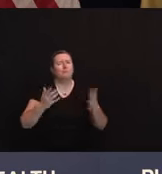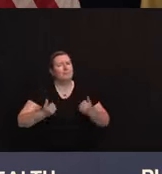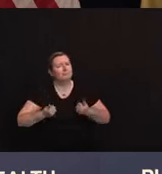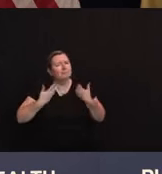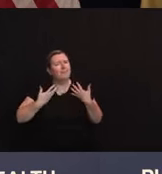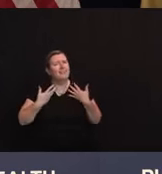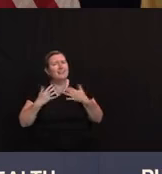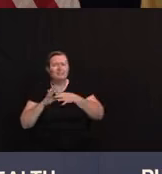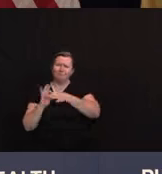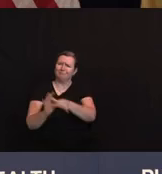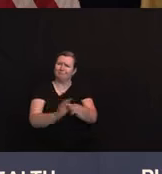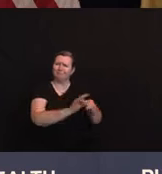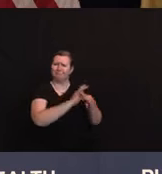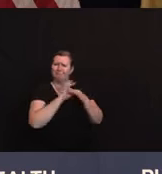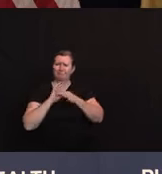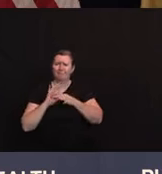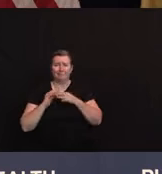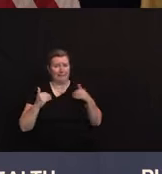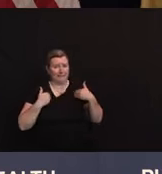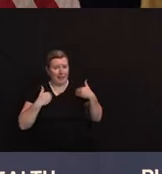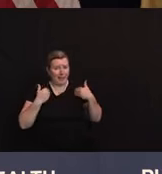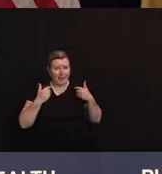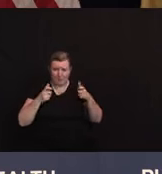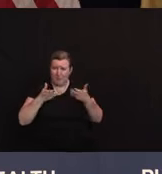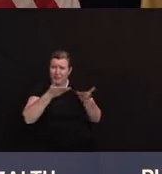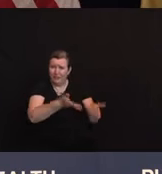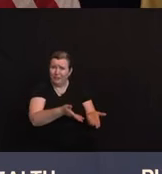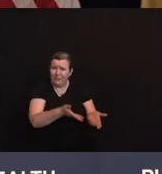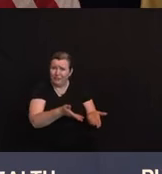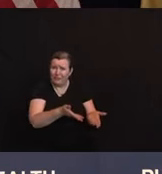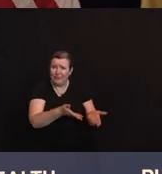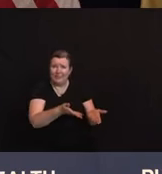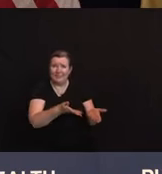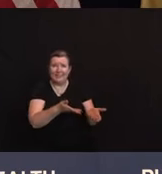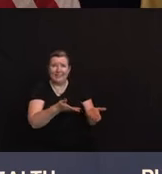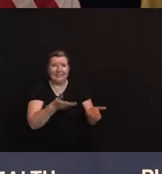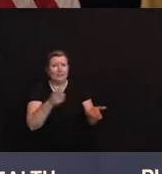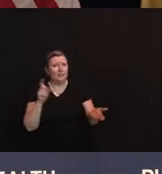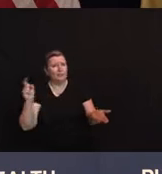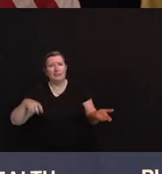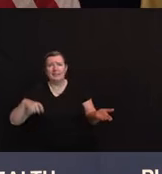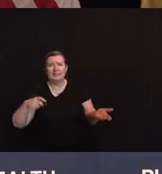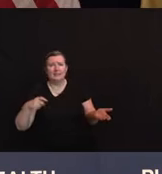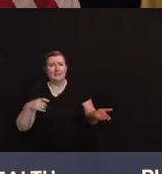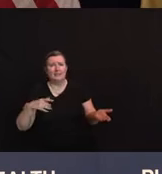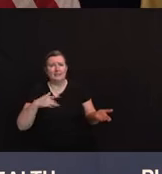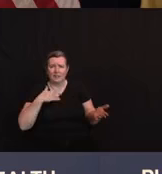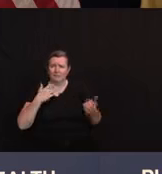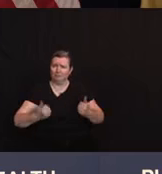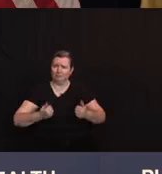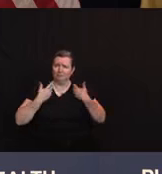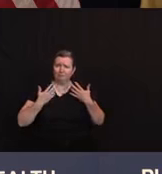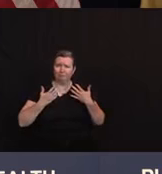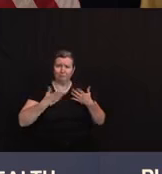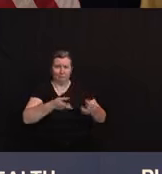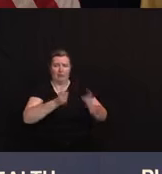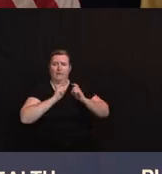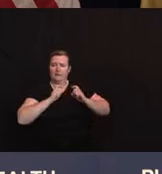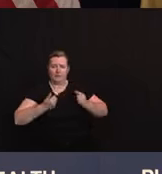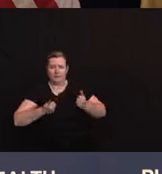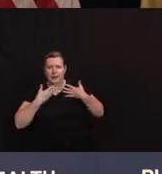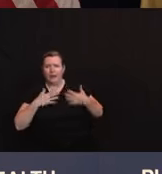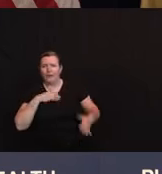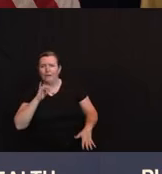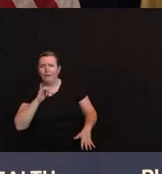the youth that were there in a time when we needed a little bit of a boost, it was there, and Pastor Bartley